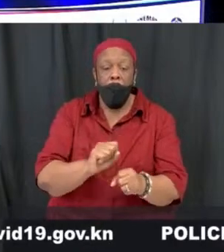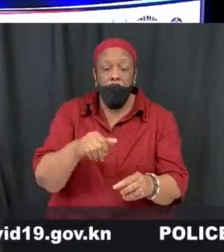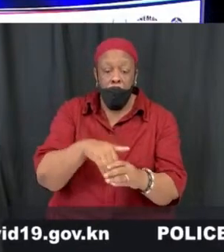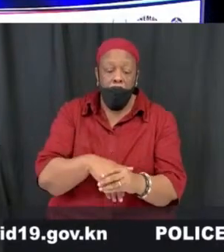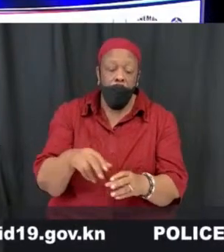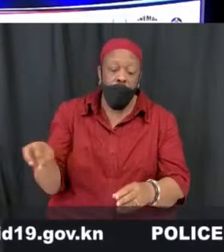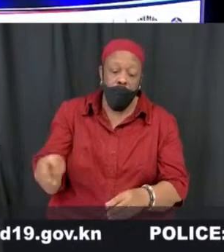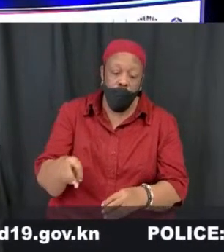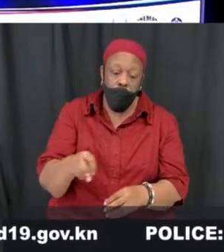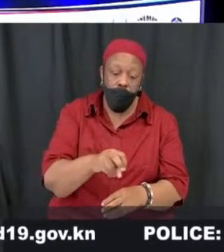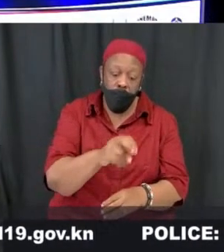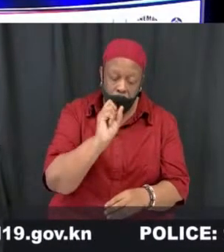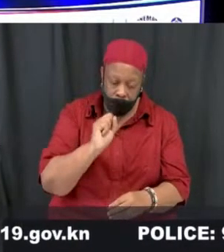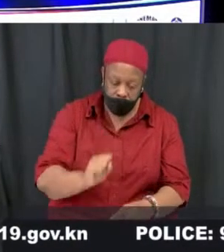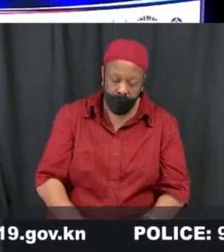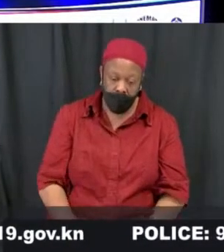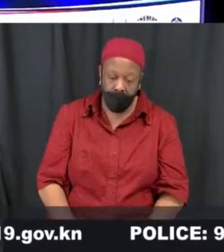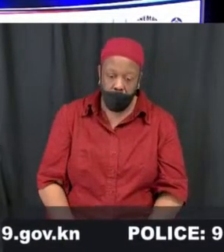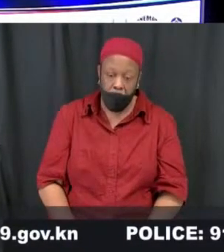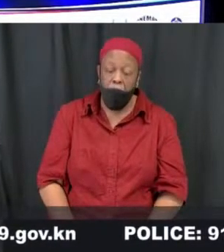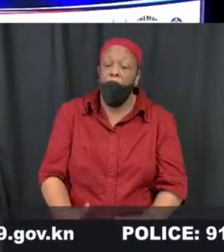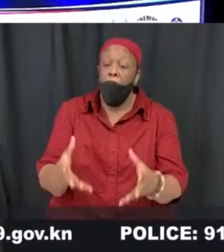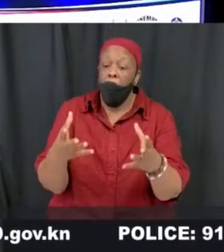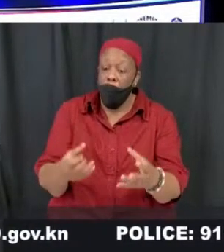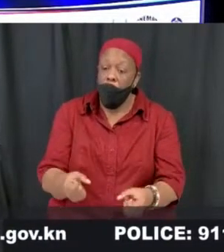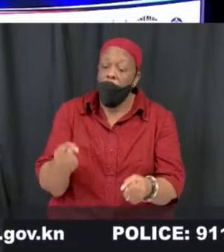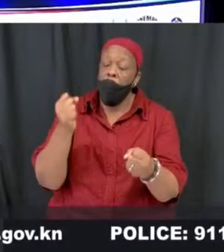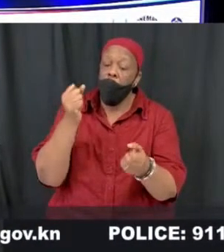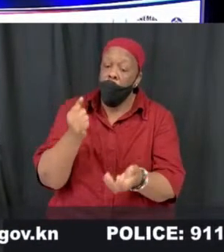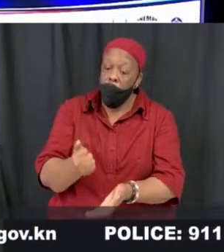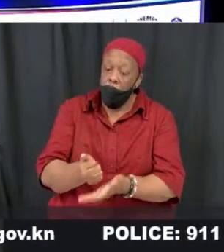provide the service to these 800 passengers that will be